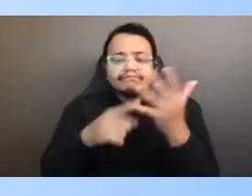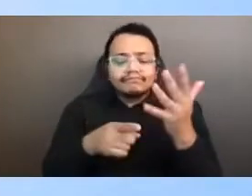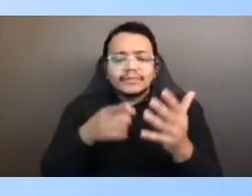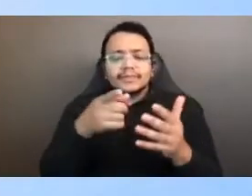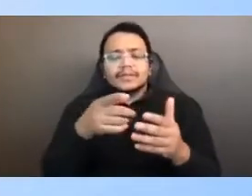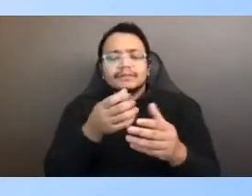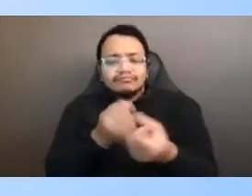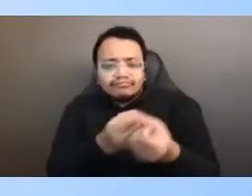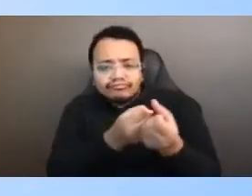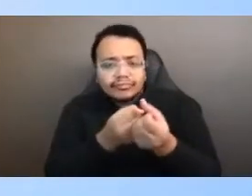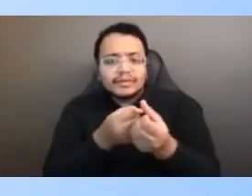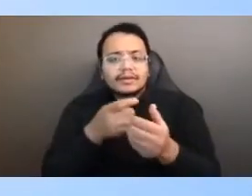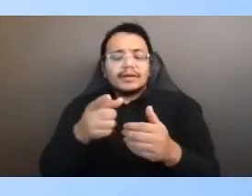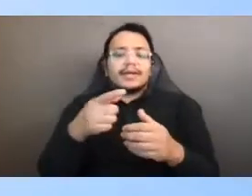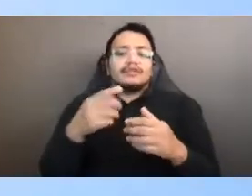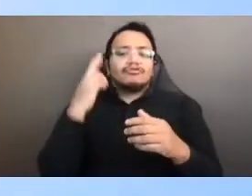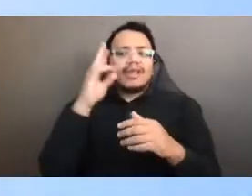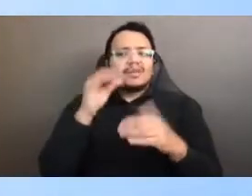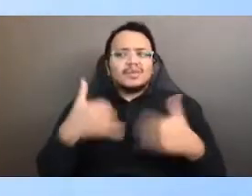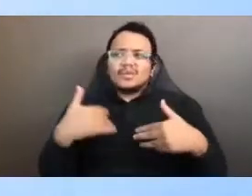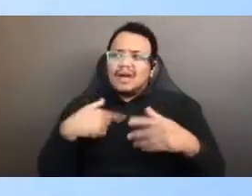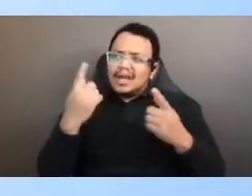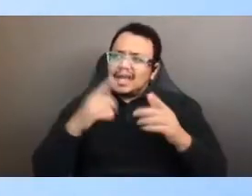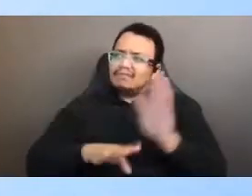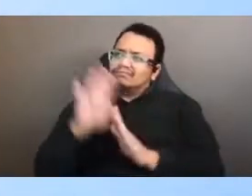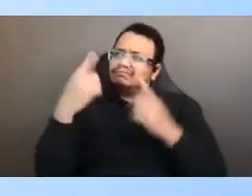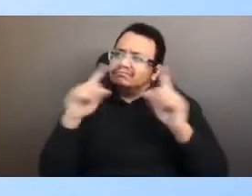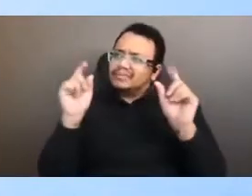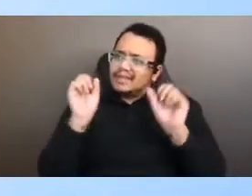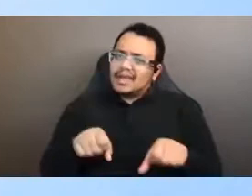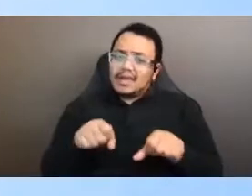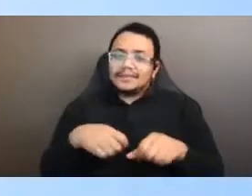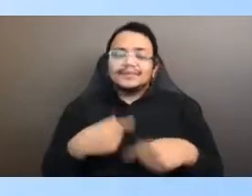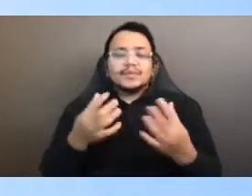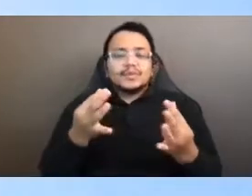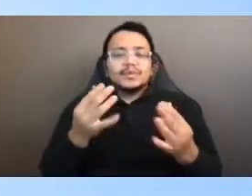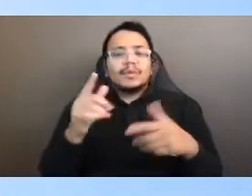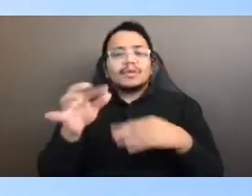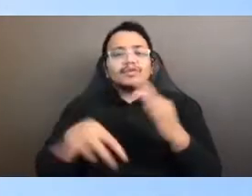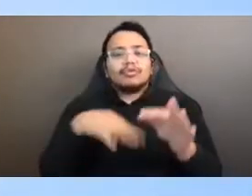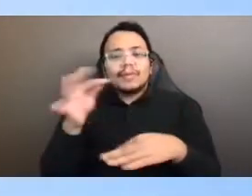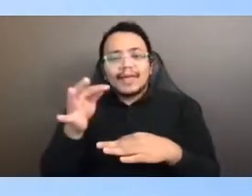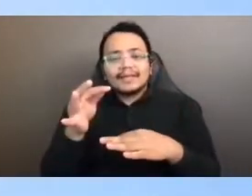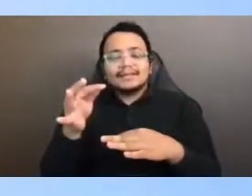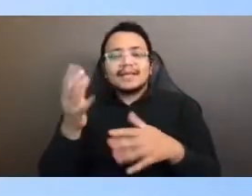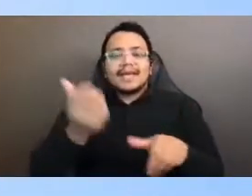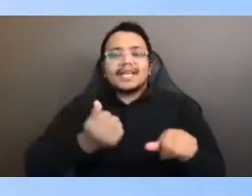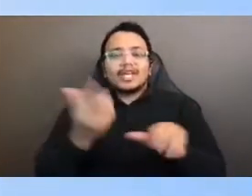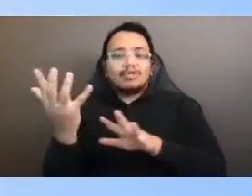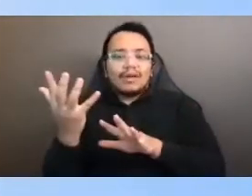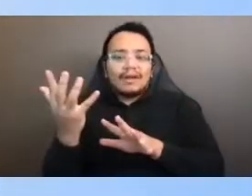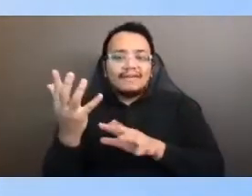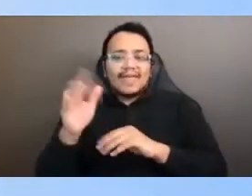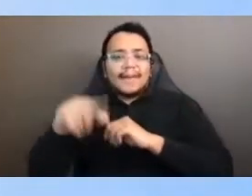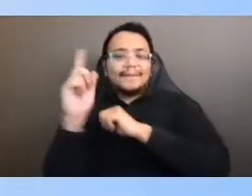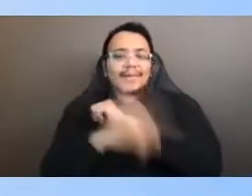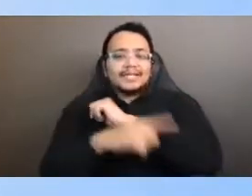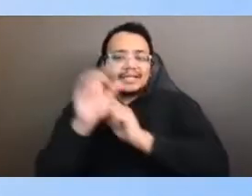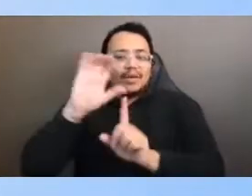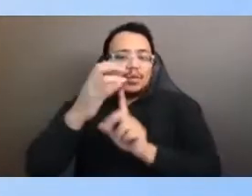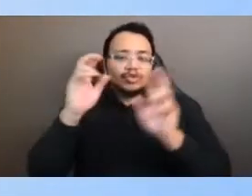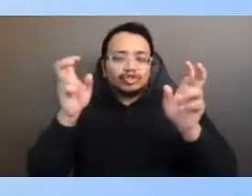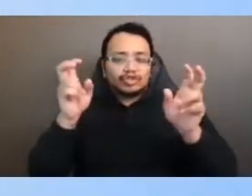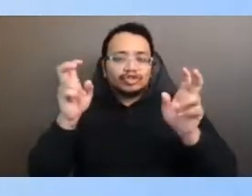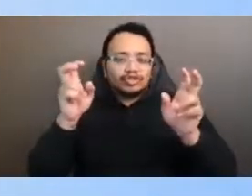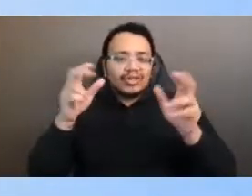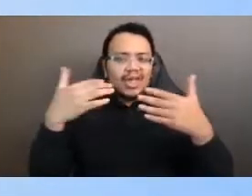work with prisons across the country to replace, just get rid of, a punishing correctional culture rooted in our country's